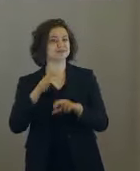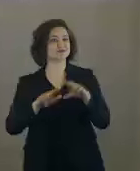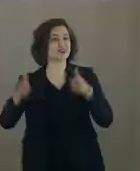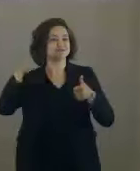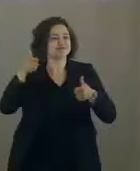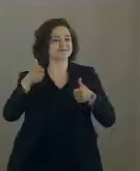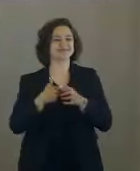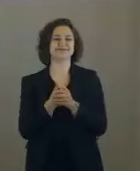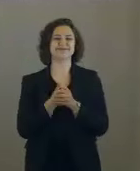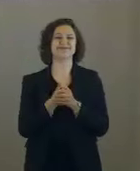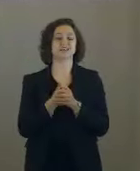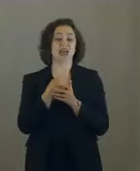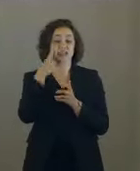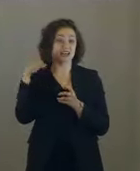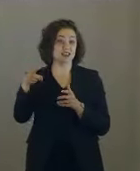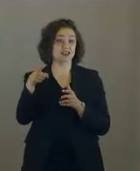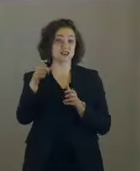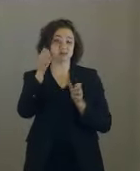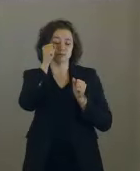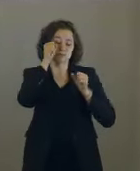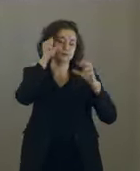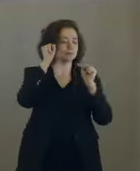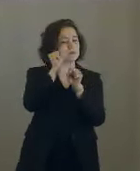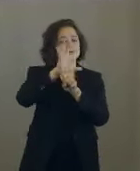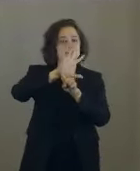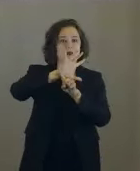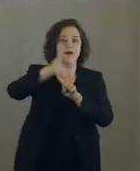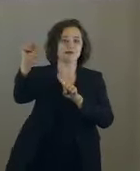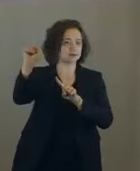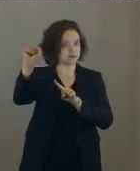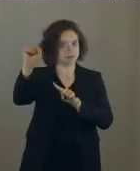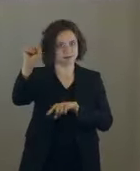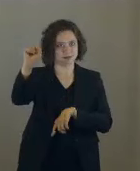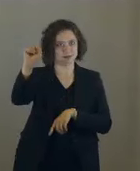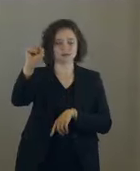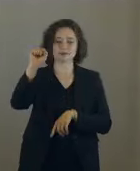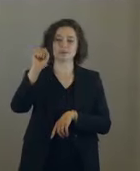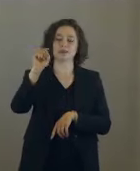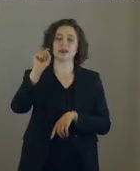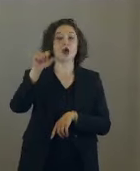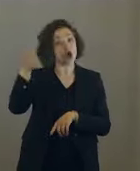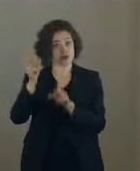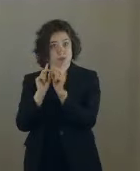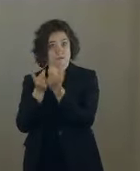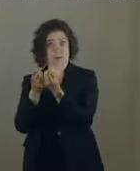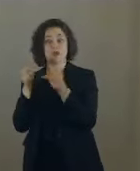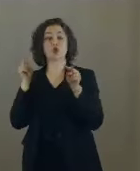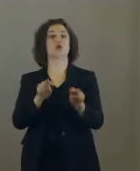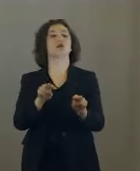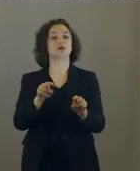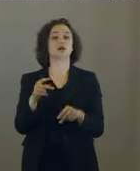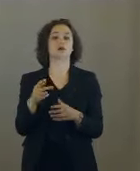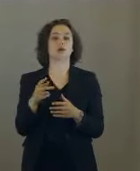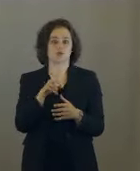I think this is absolutely fantastic. And I think if other departments take a look at what